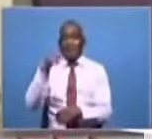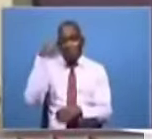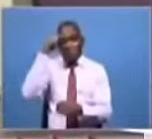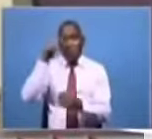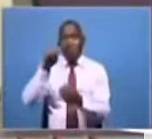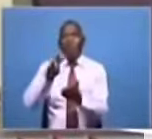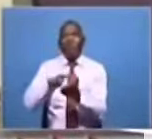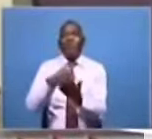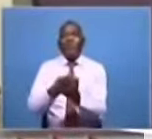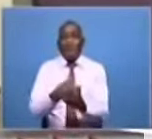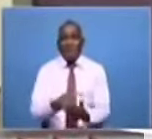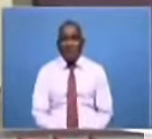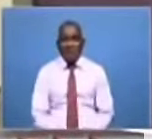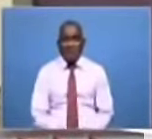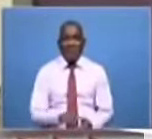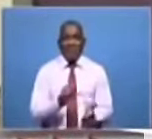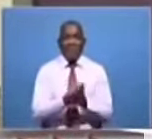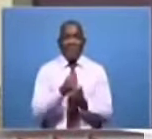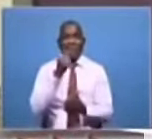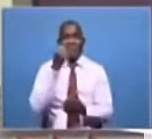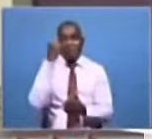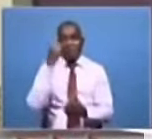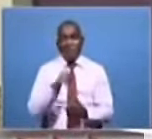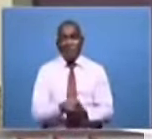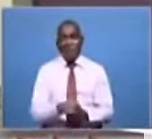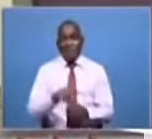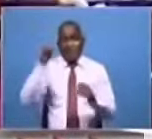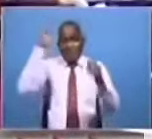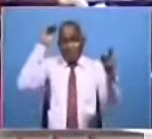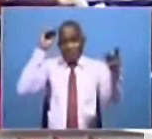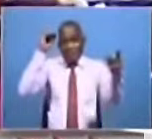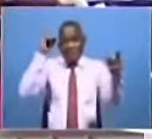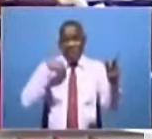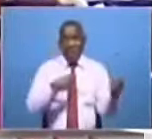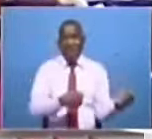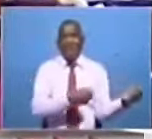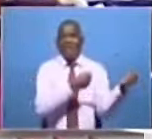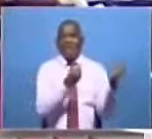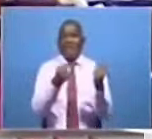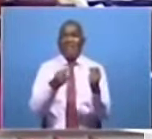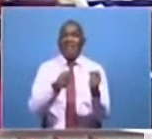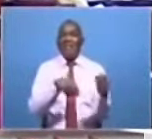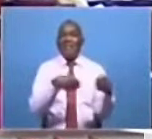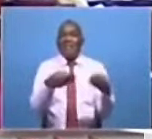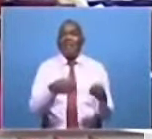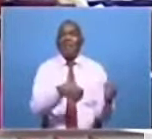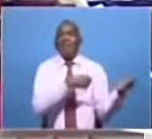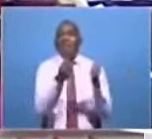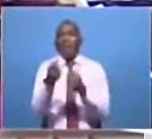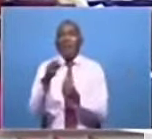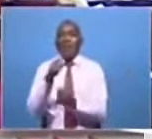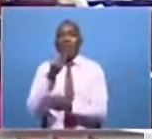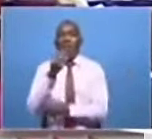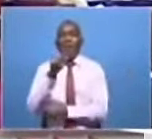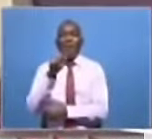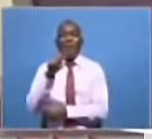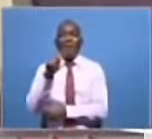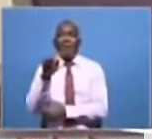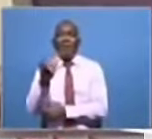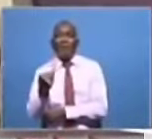testify. So that is the distinction. And he has given power of attorney to... No. My